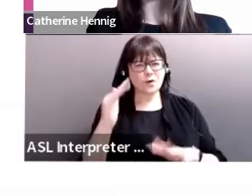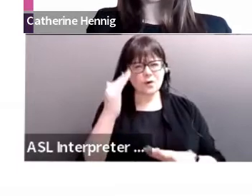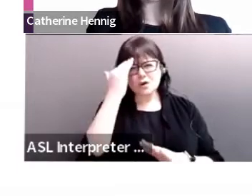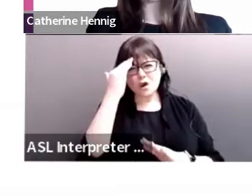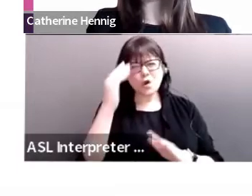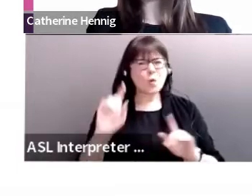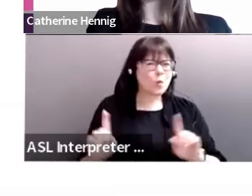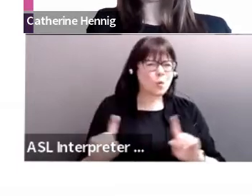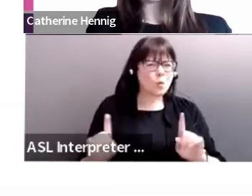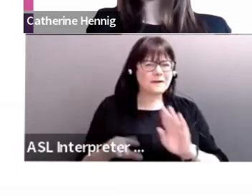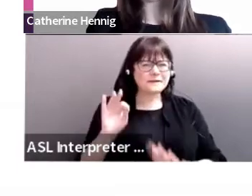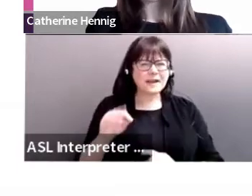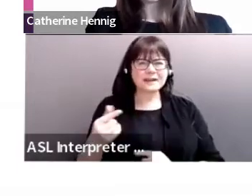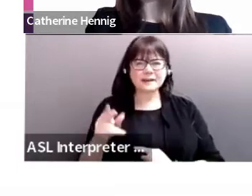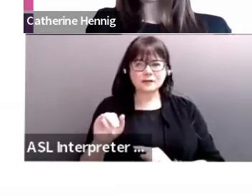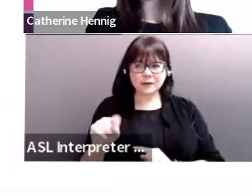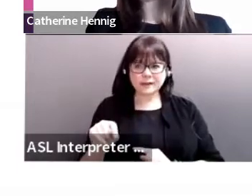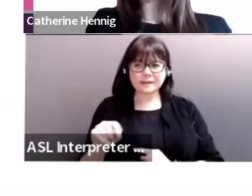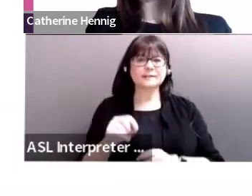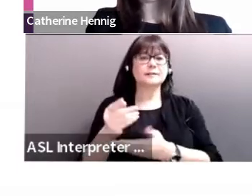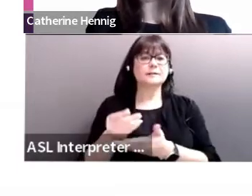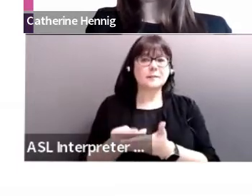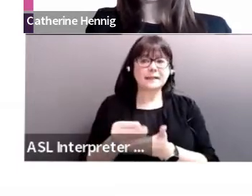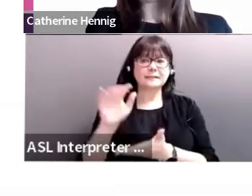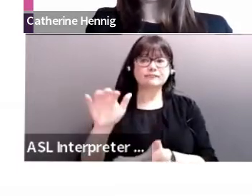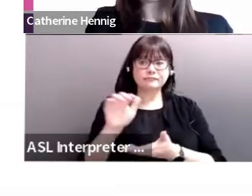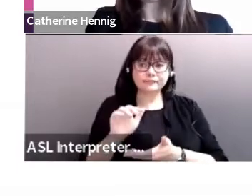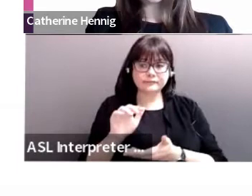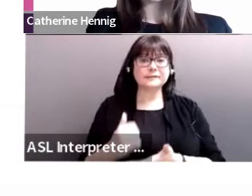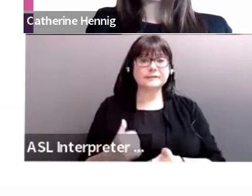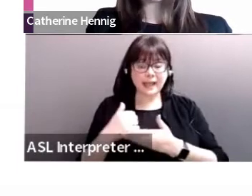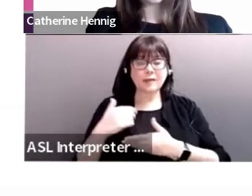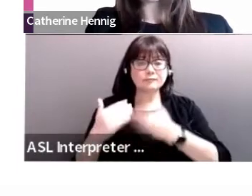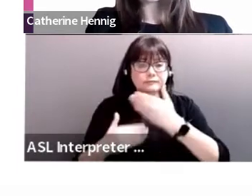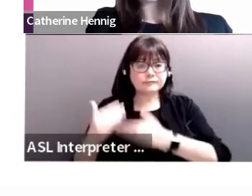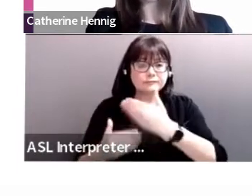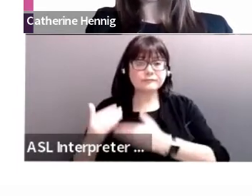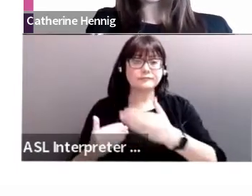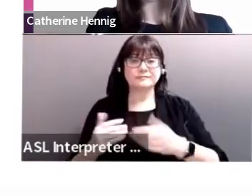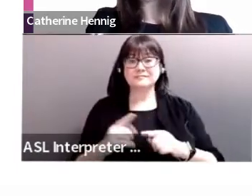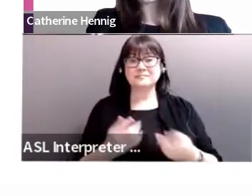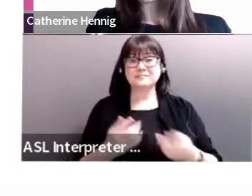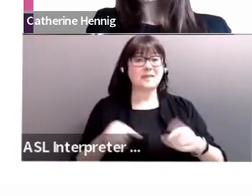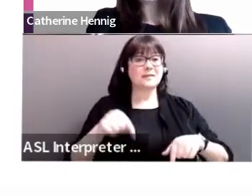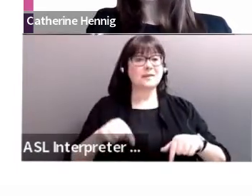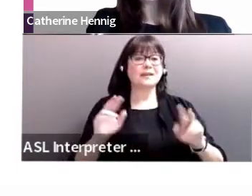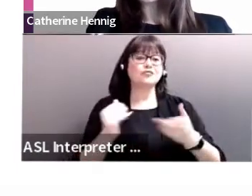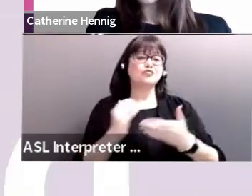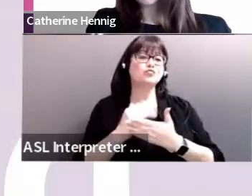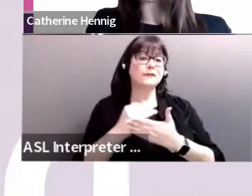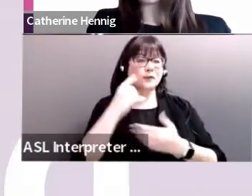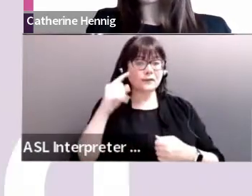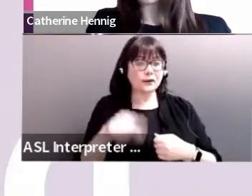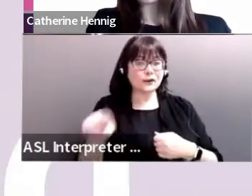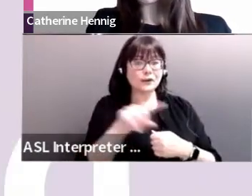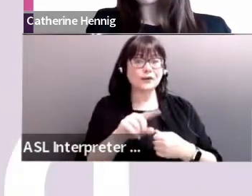to use some grant funding, which is great. And maybe this will just be a refresher for you and will help you access more grant funding.